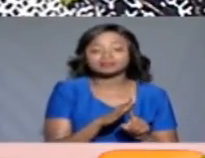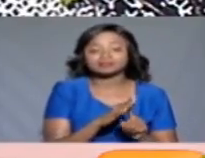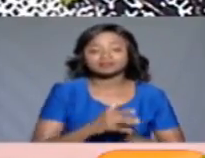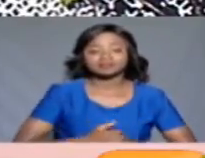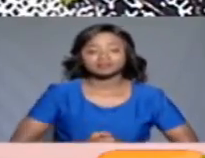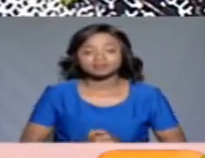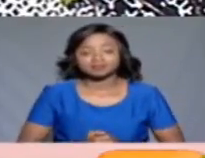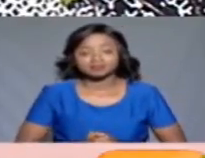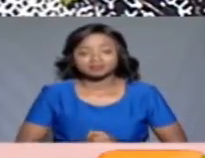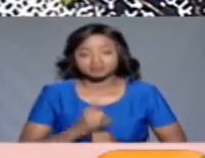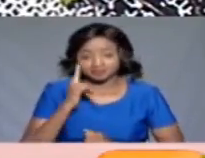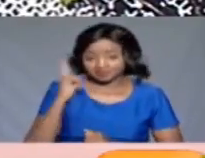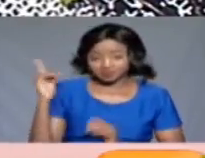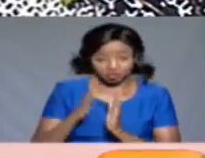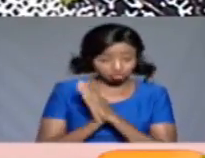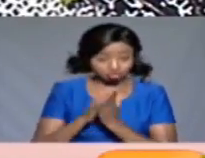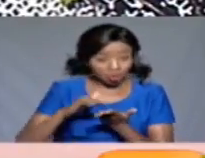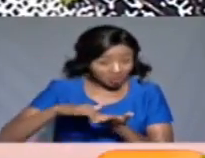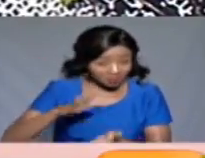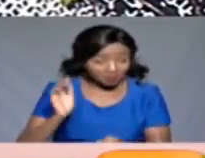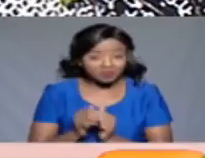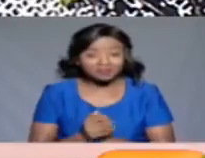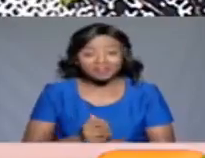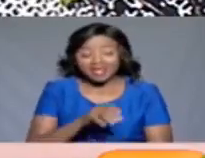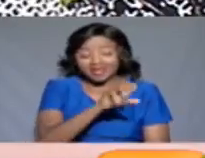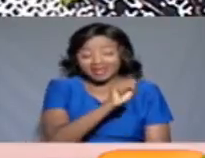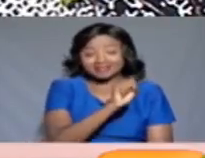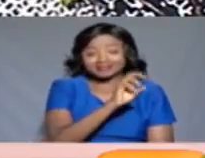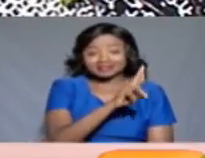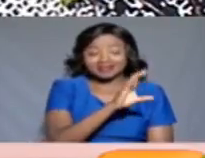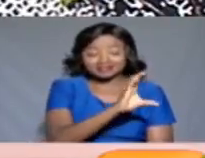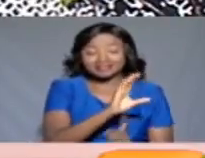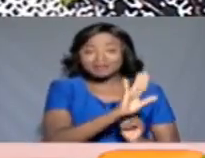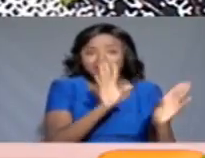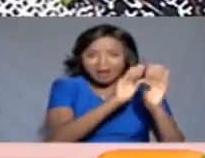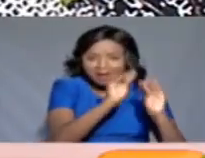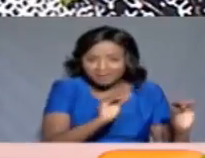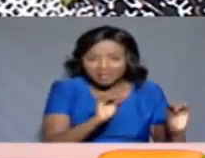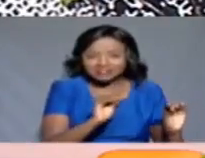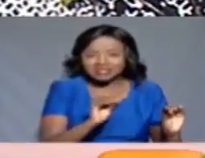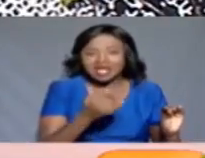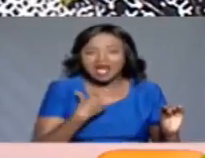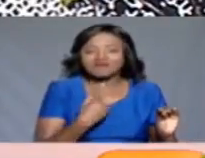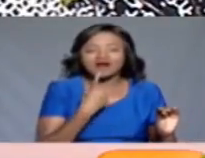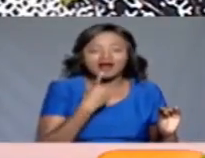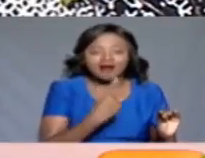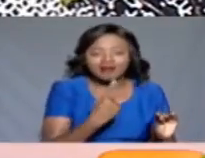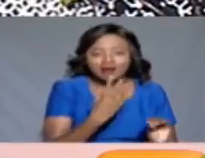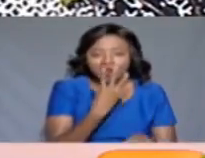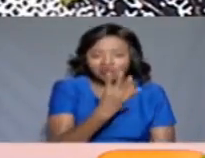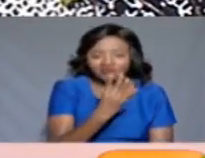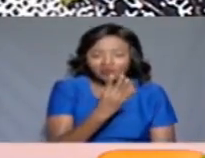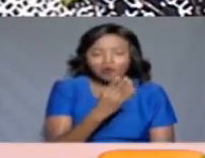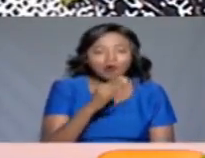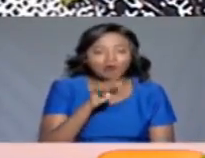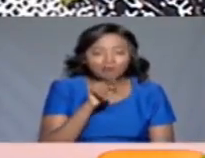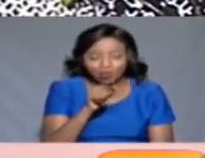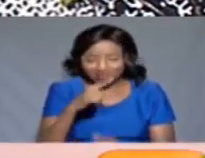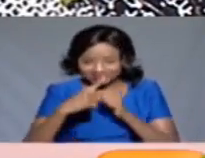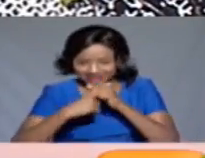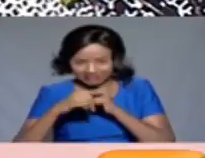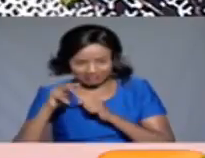year. And as Francis Gachuri now reports, SRC's budget is facing a 104.6 million shillings slash in